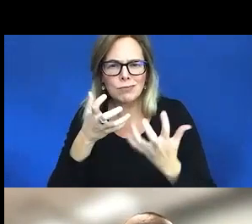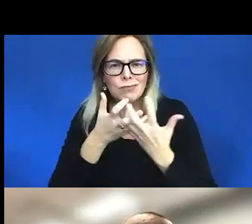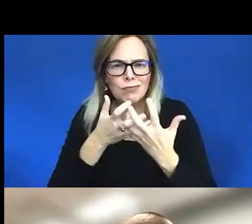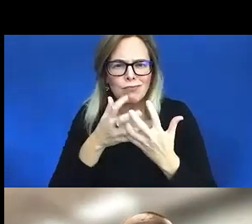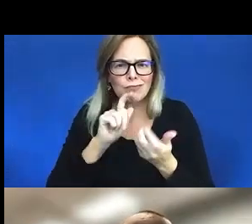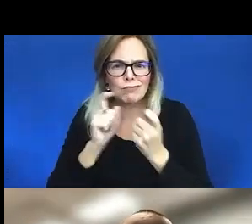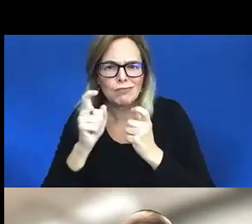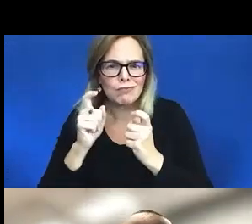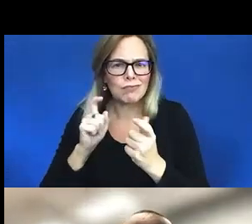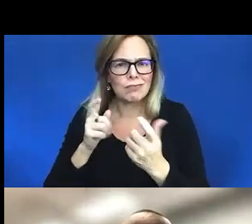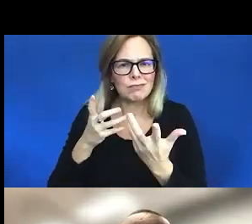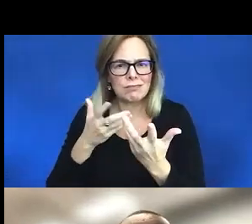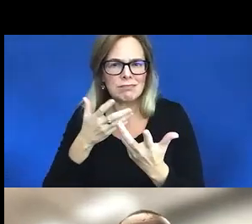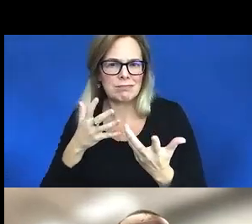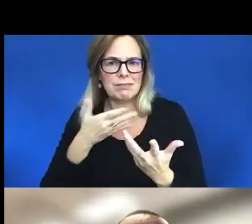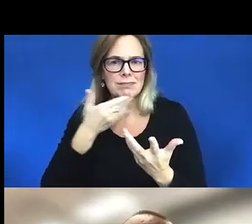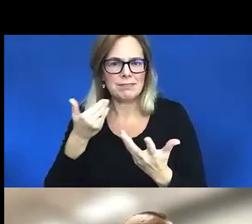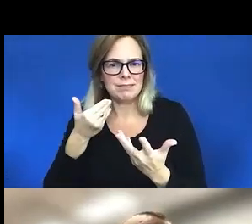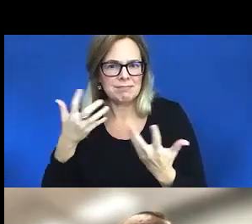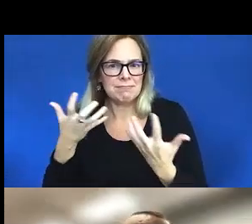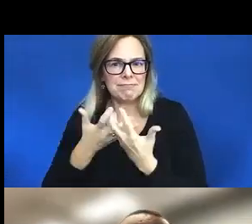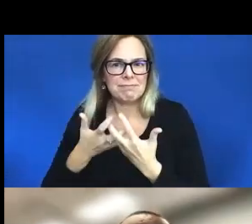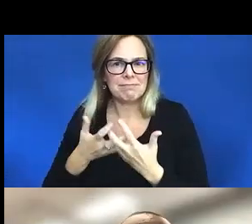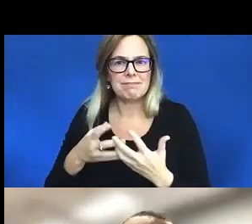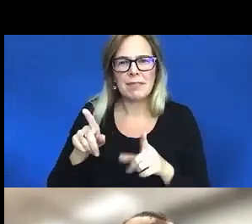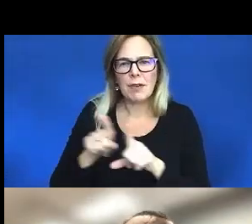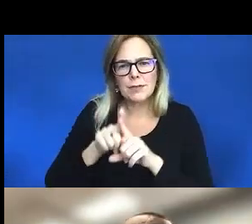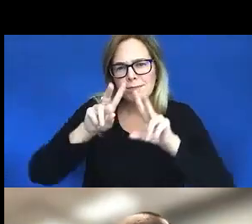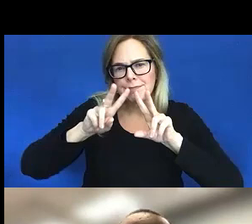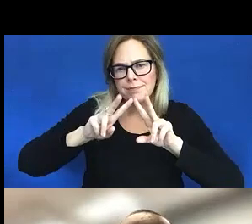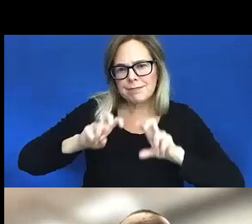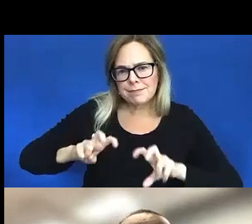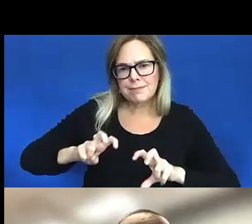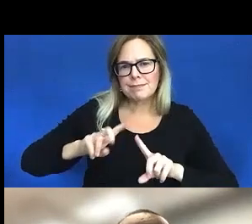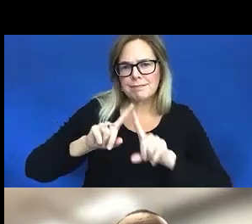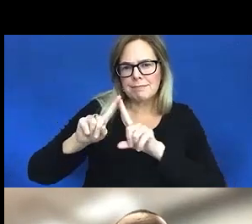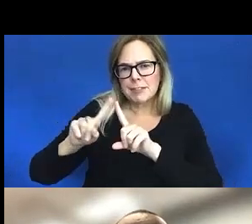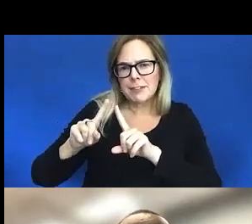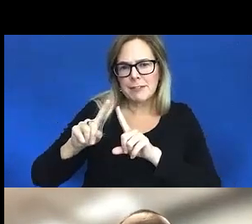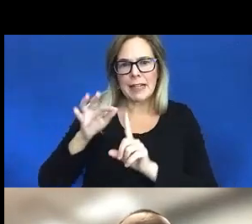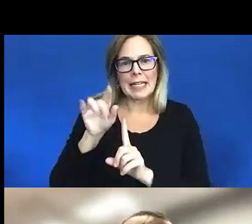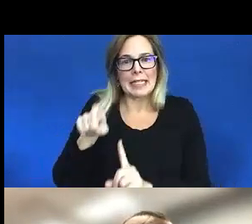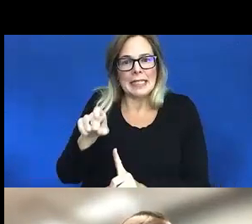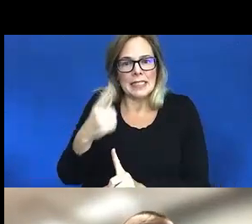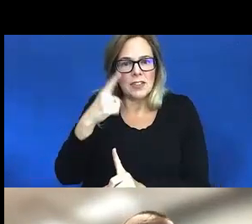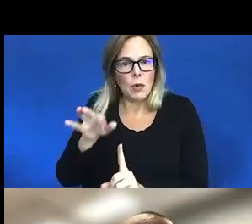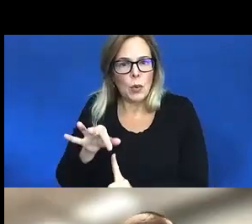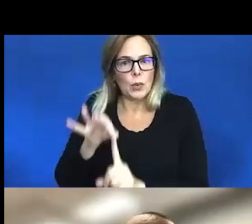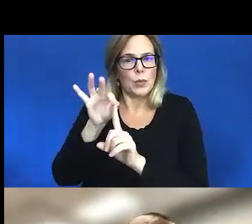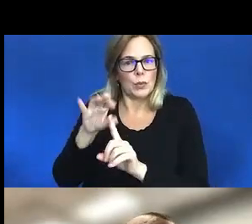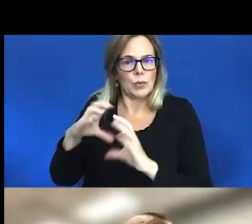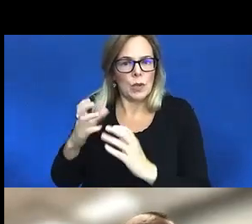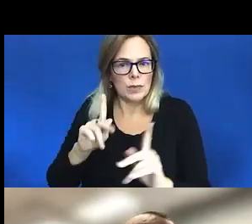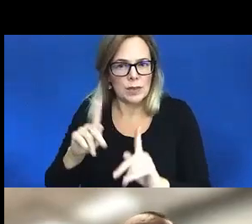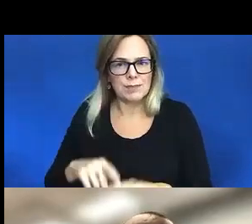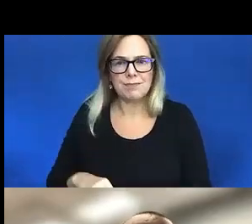equity analysis of well-being data to ensure we're meeting the needs of unique populations in our community. We are developing mechanisms to